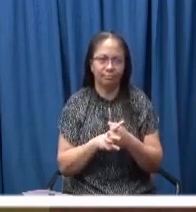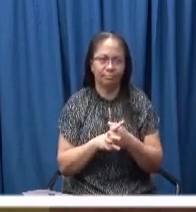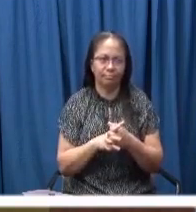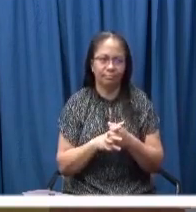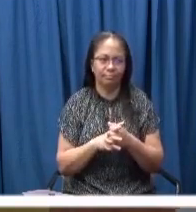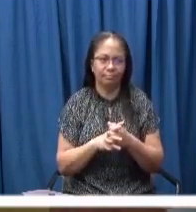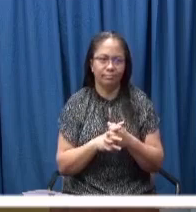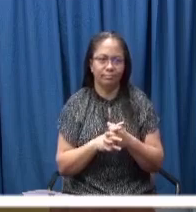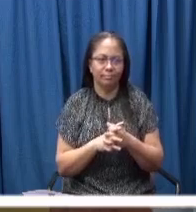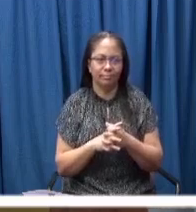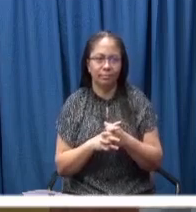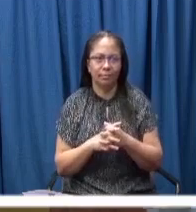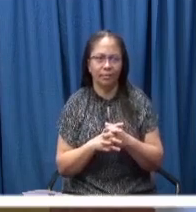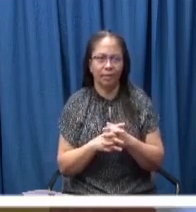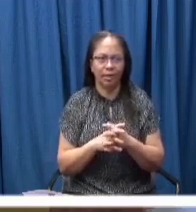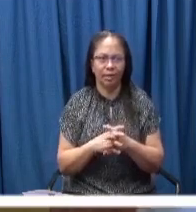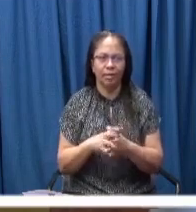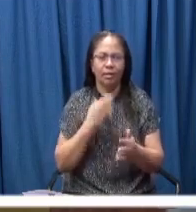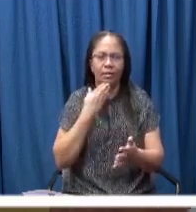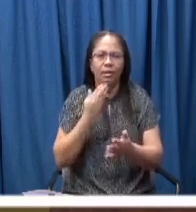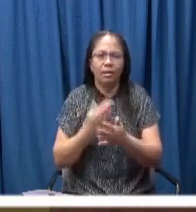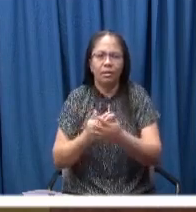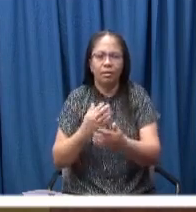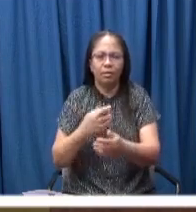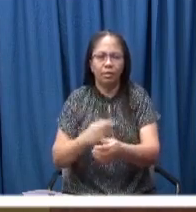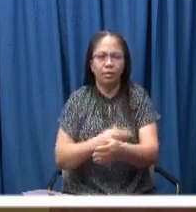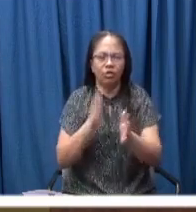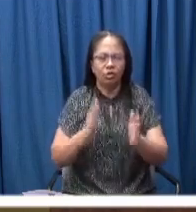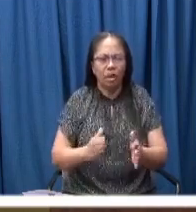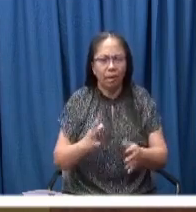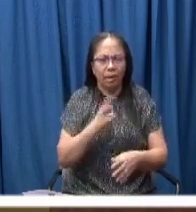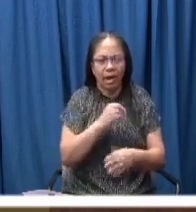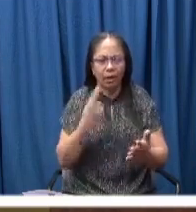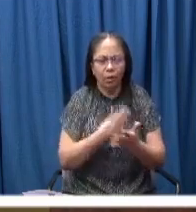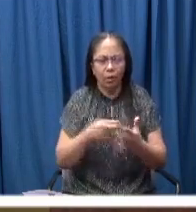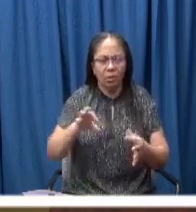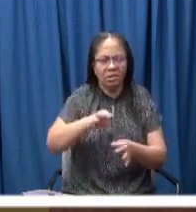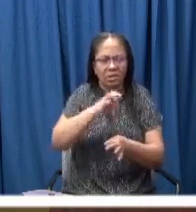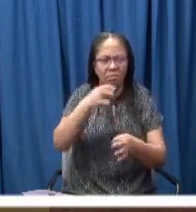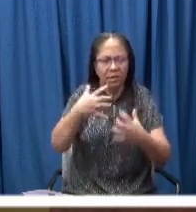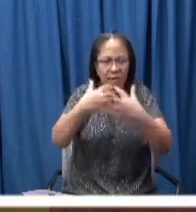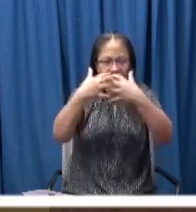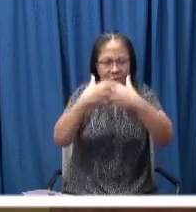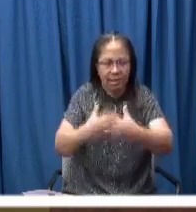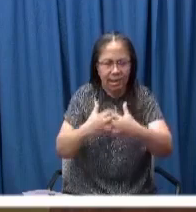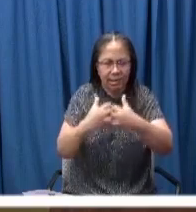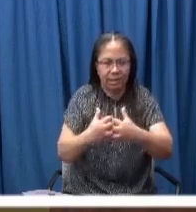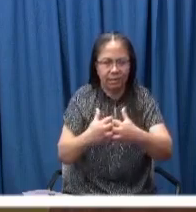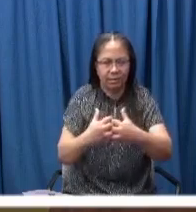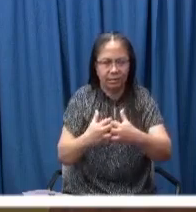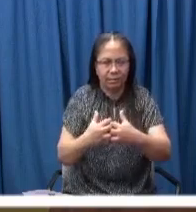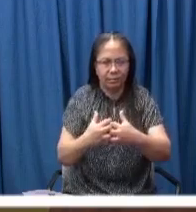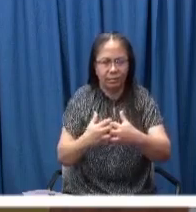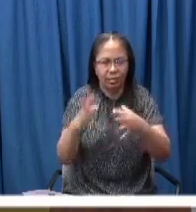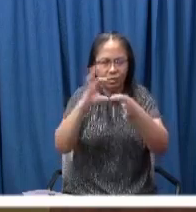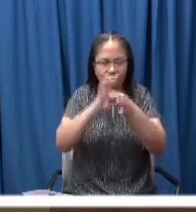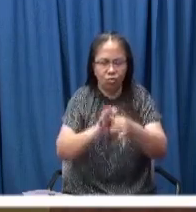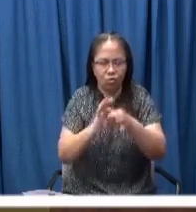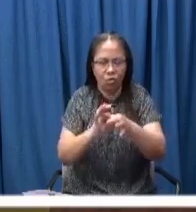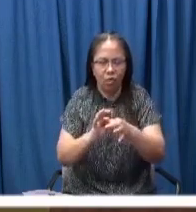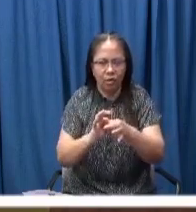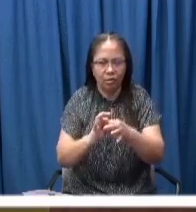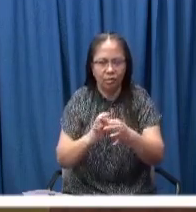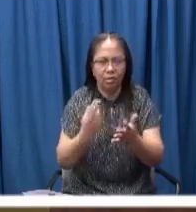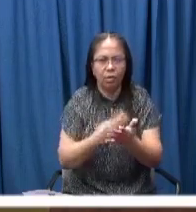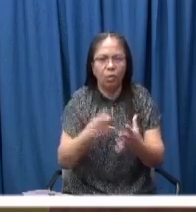The role of the Good Shepherd is together with the role of the Holy Spirit. Because it is the Spirit that teaches us